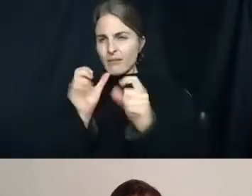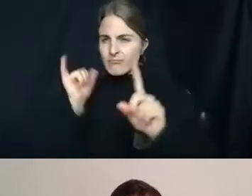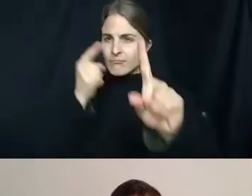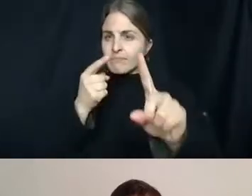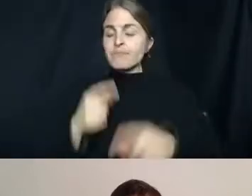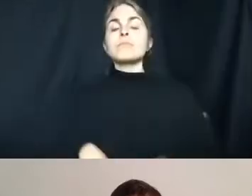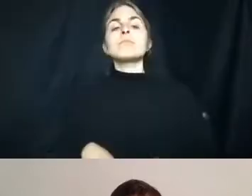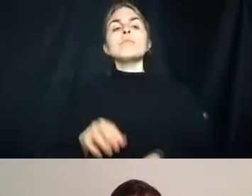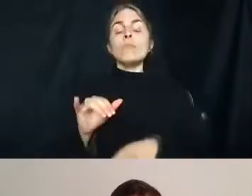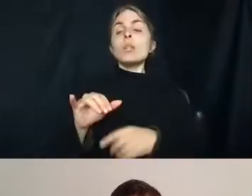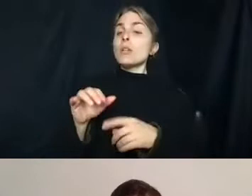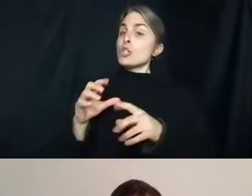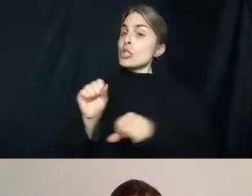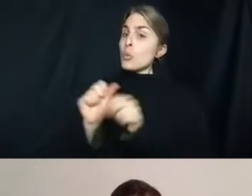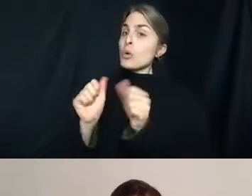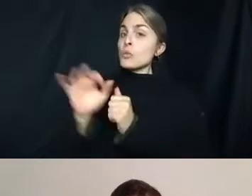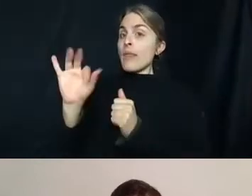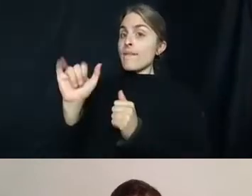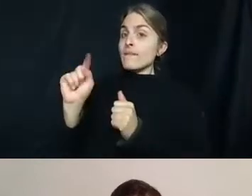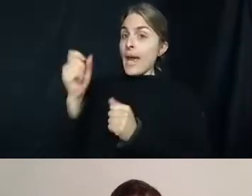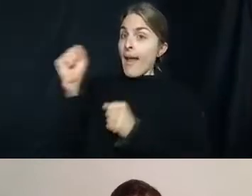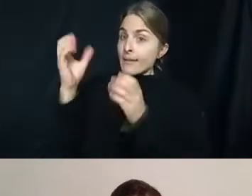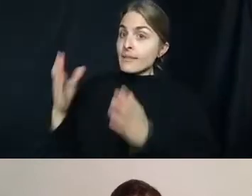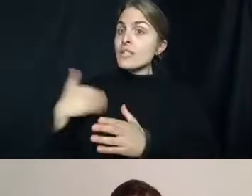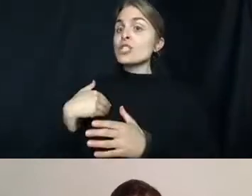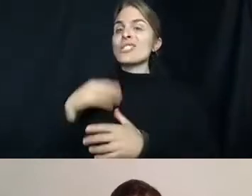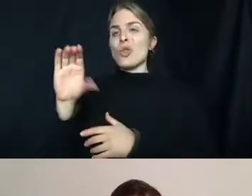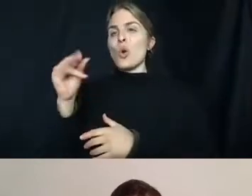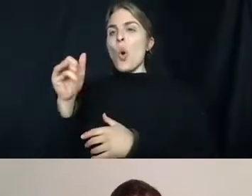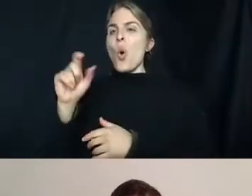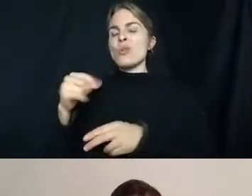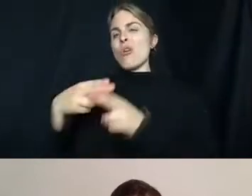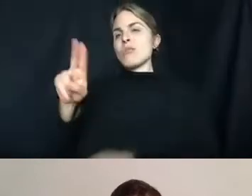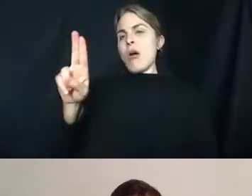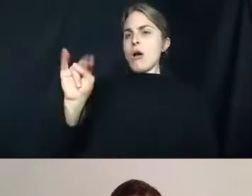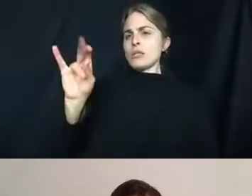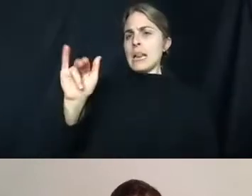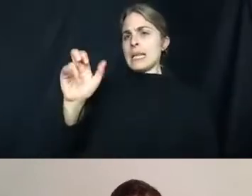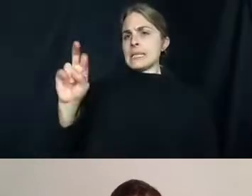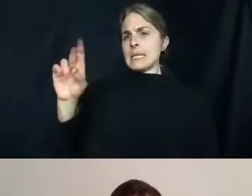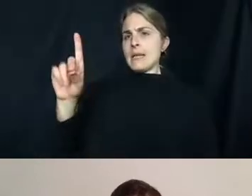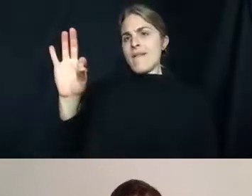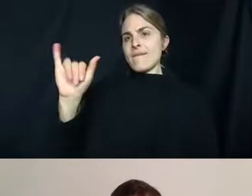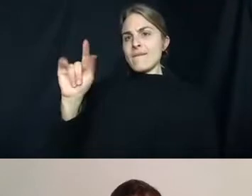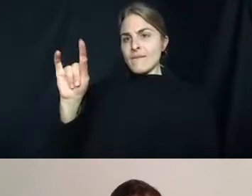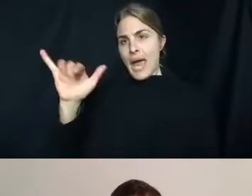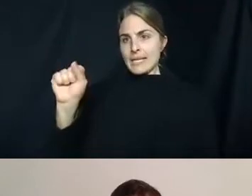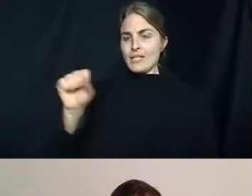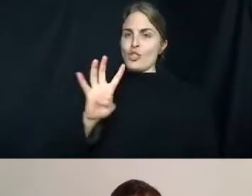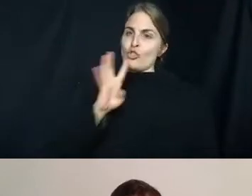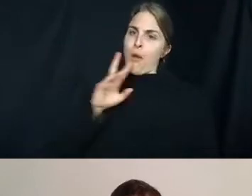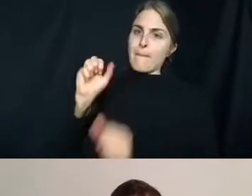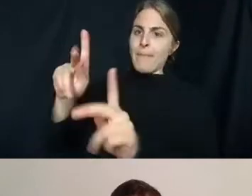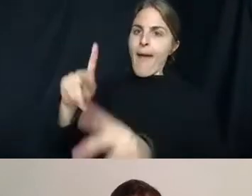of incredible fat activists, she's also a co-host of the podcast Unsolicited, Fatties Talk Back, which re-answers